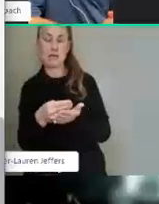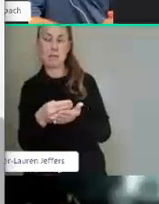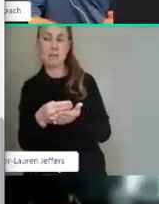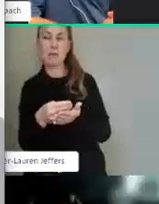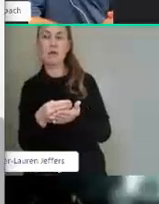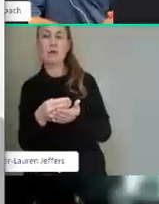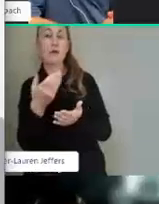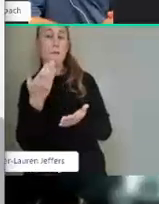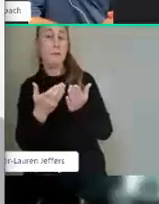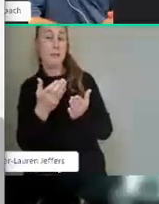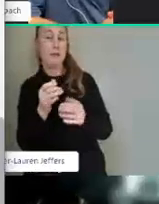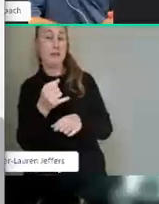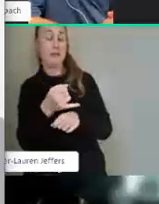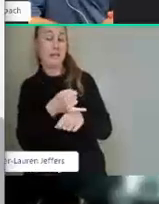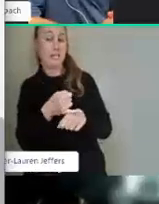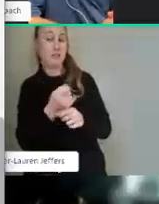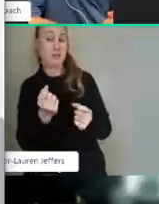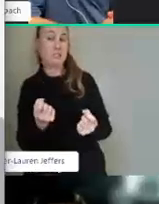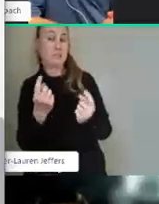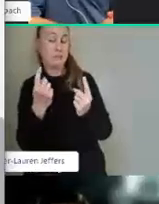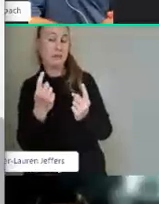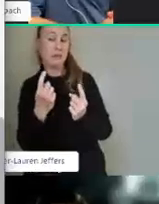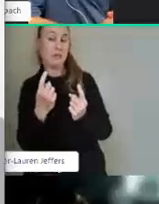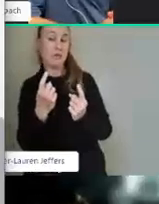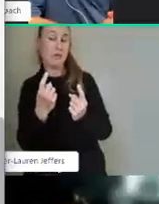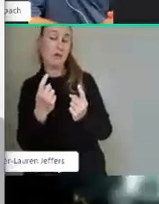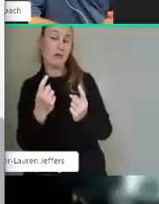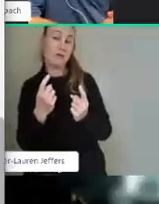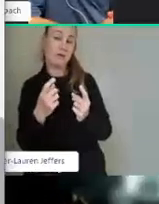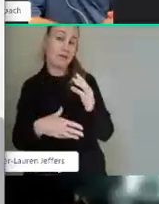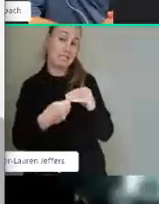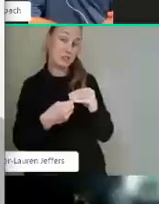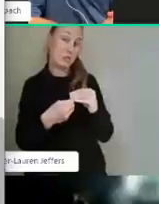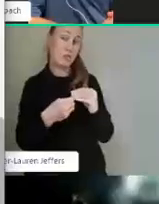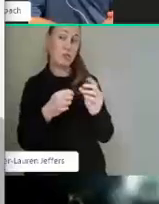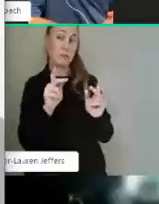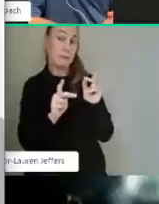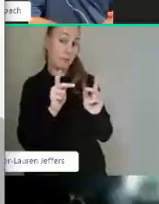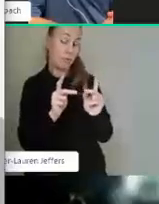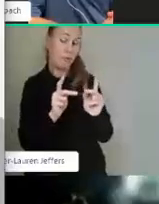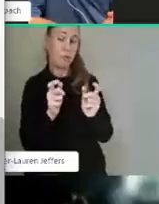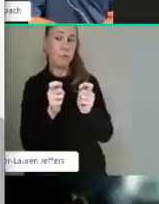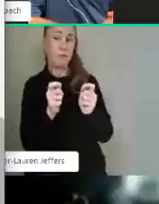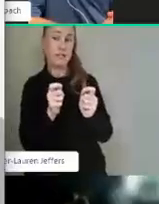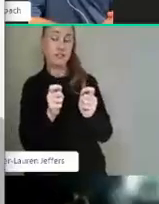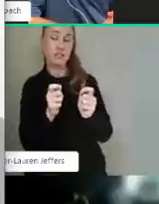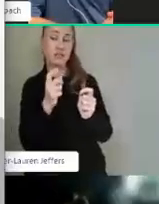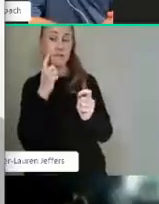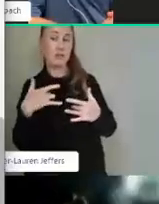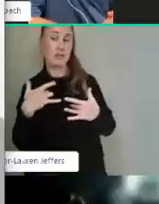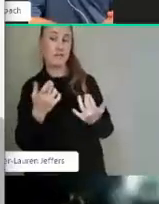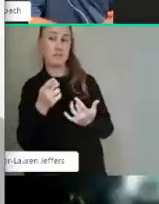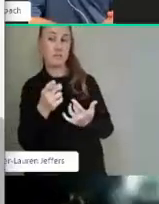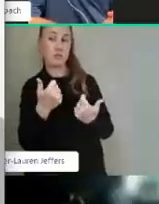consider allowing that to be spent on additional helping personnel or event management for the events that you're trying to